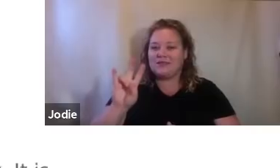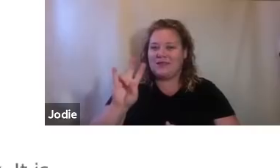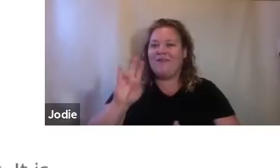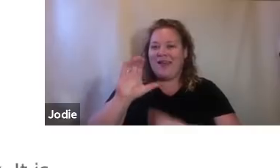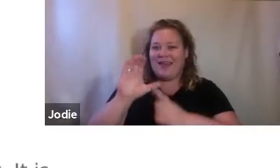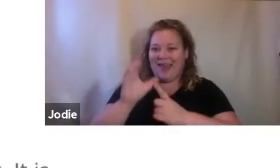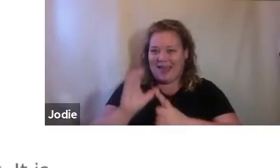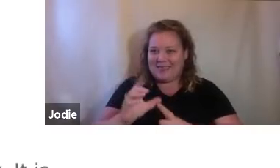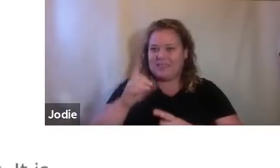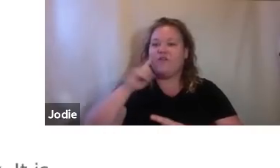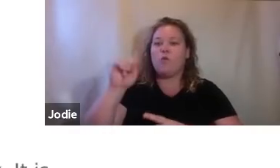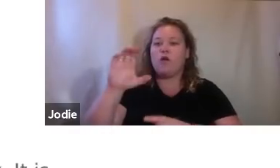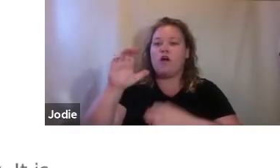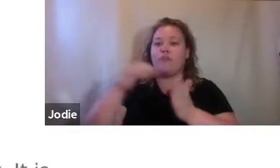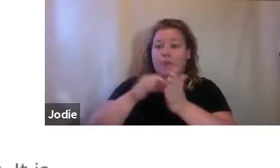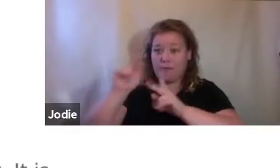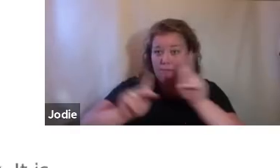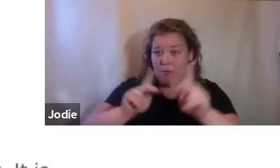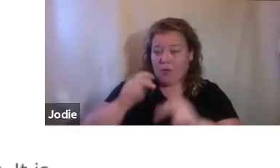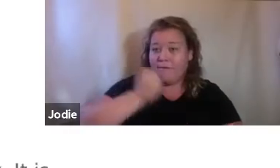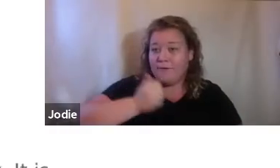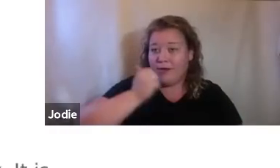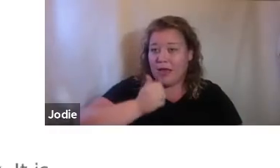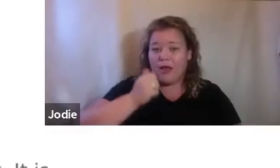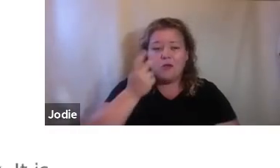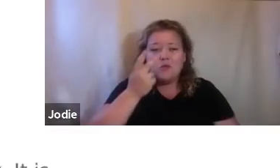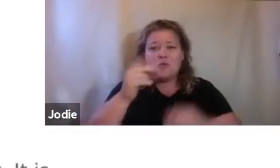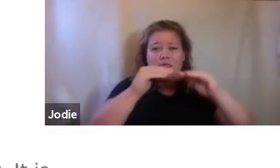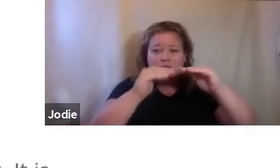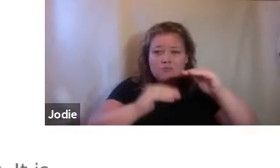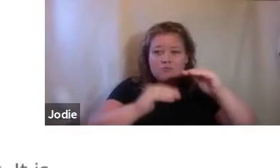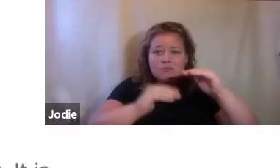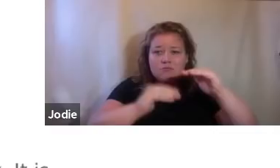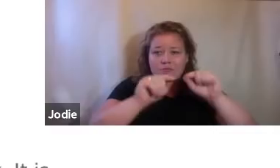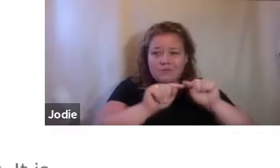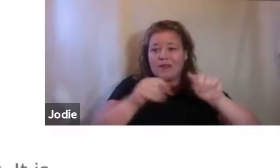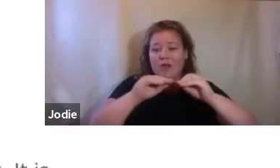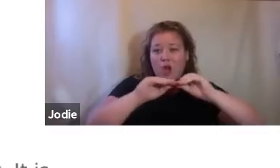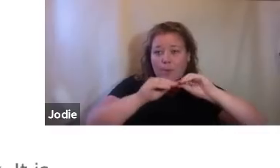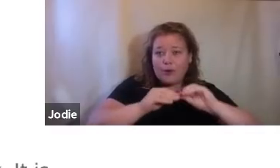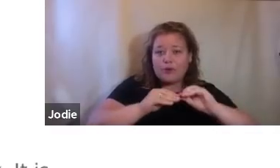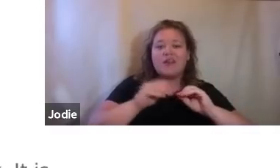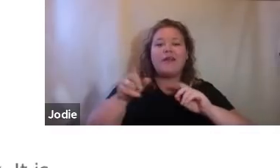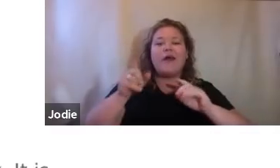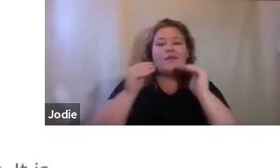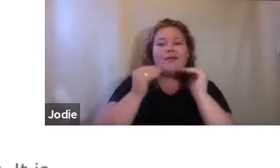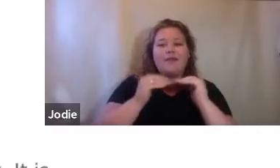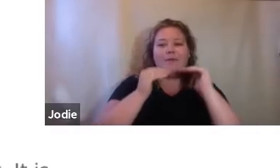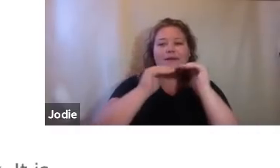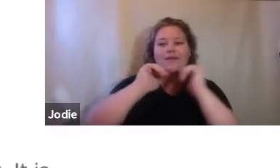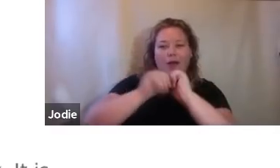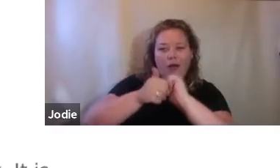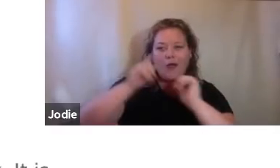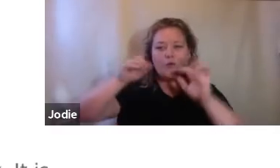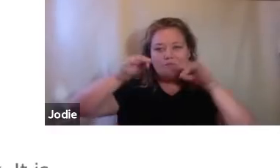per day. And below each metric, you can see there are thresholds listed, so that that identifies